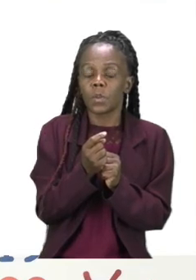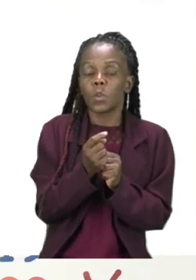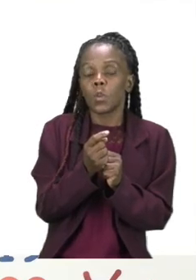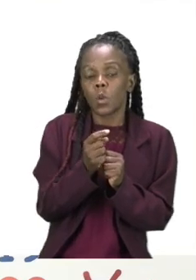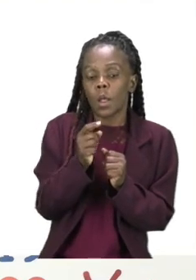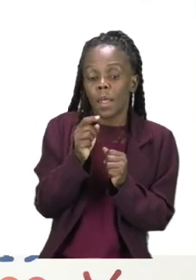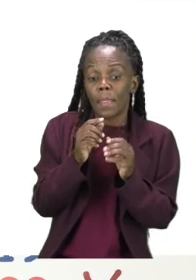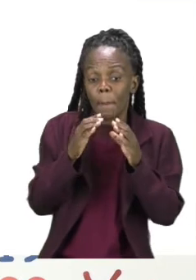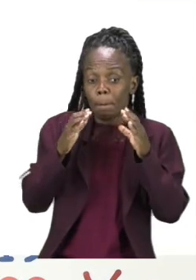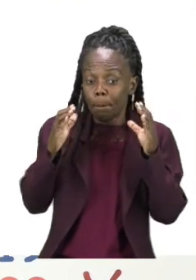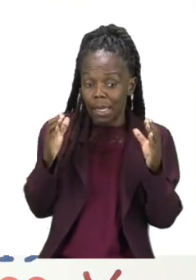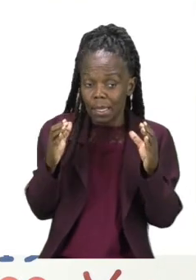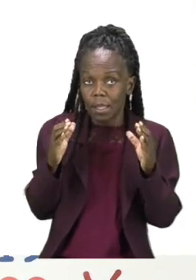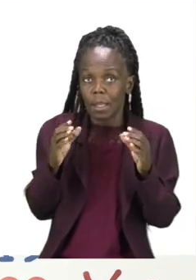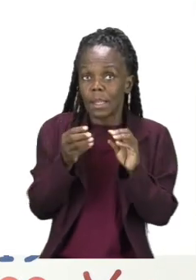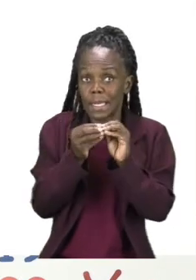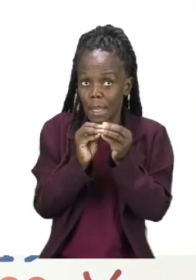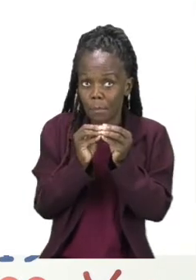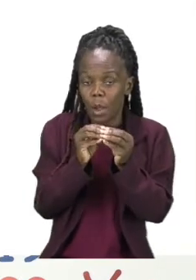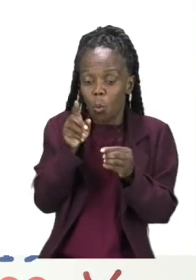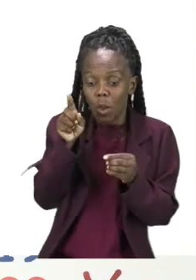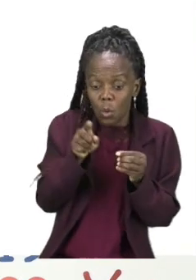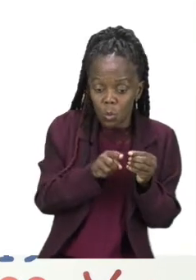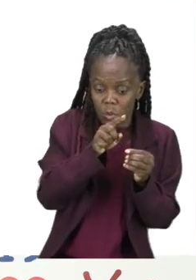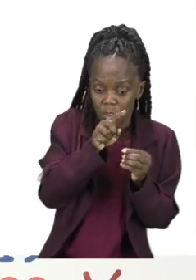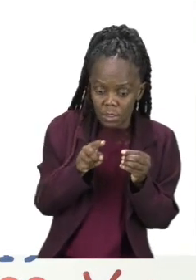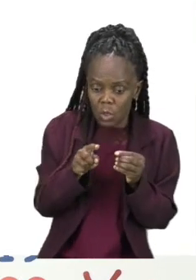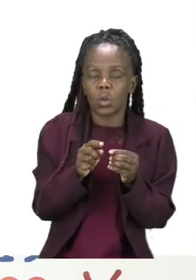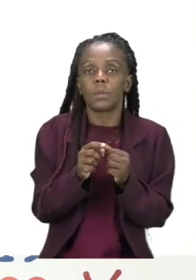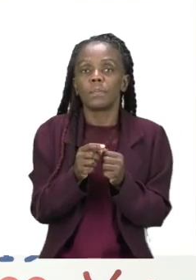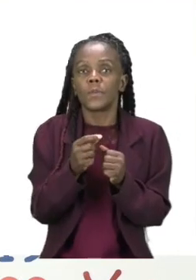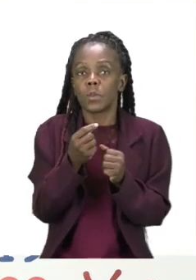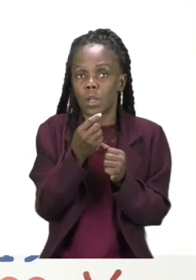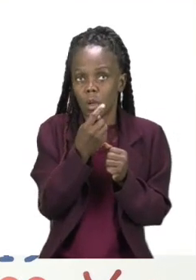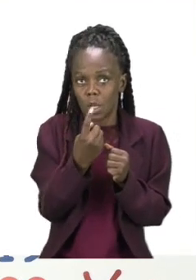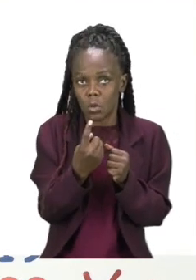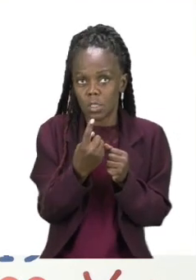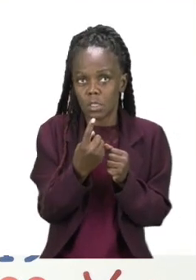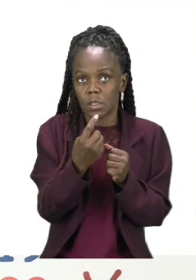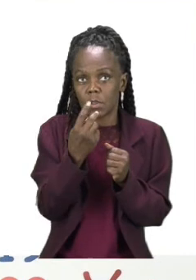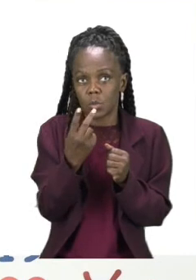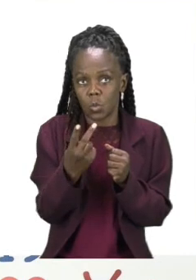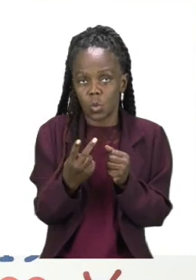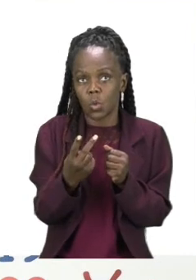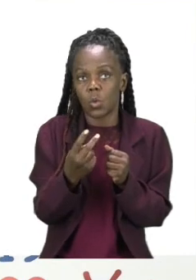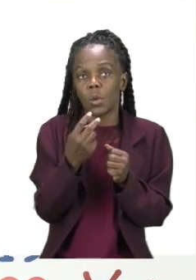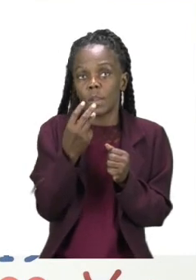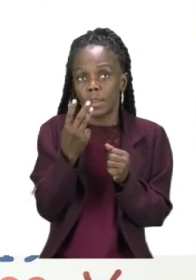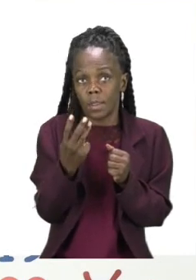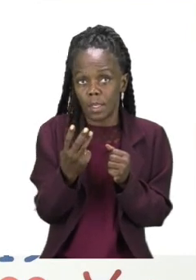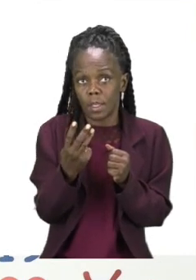one out. So let us begin. 1, 2,